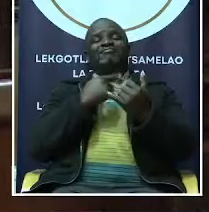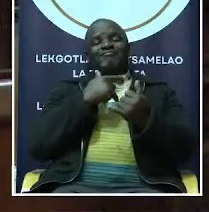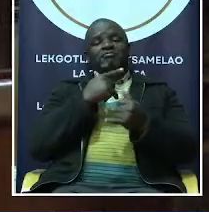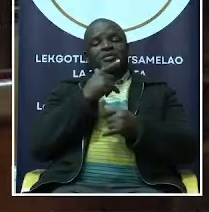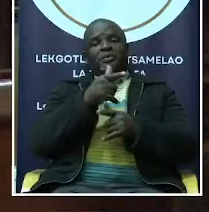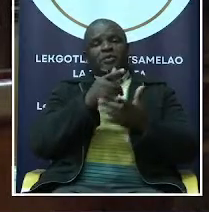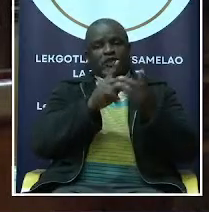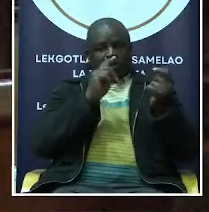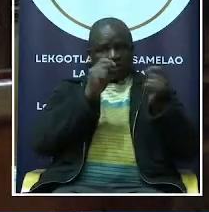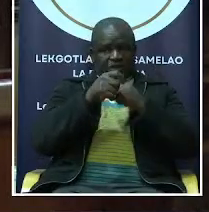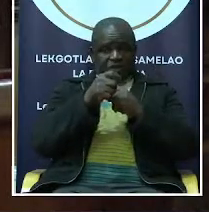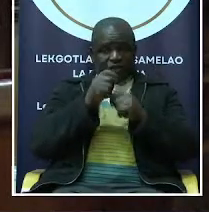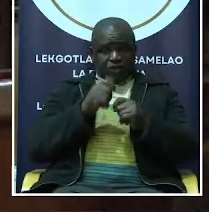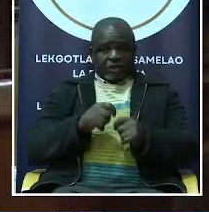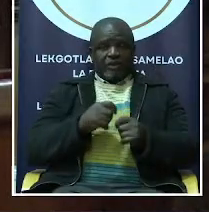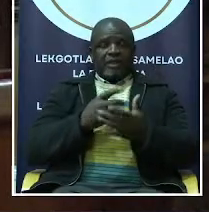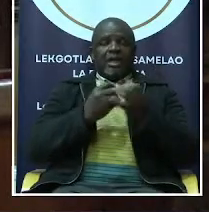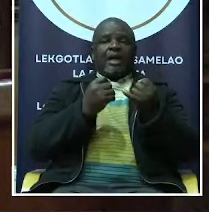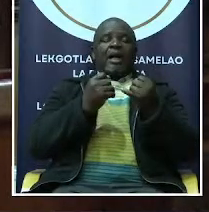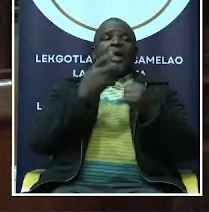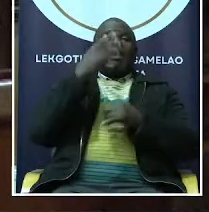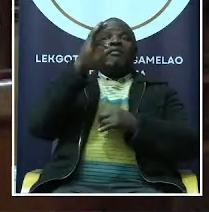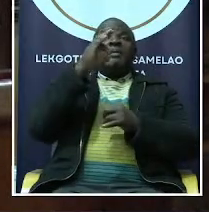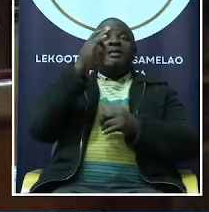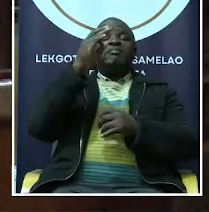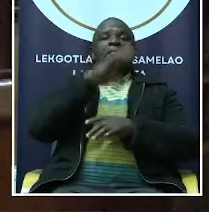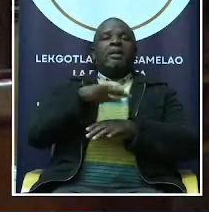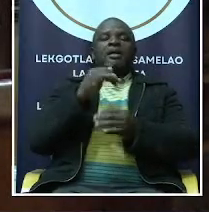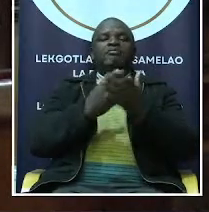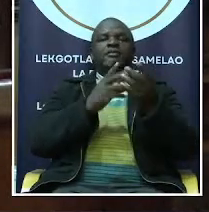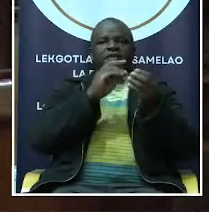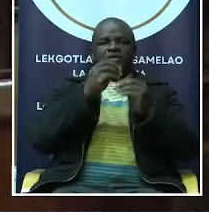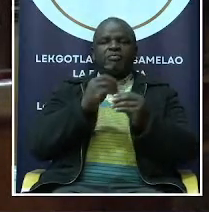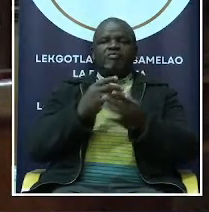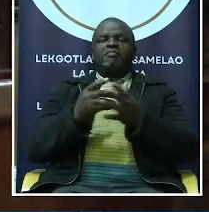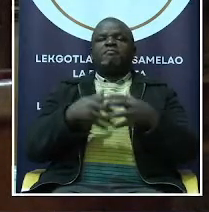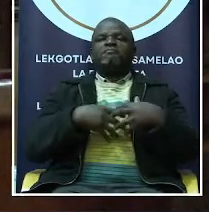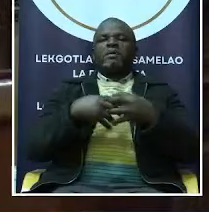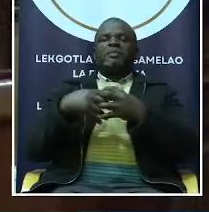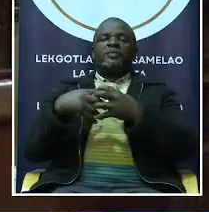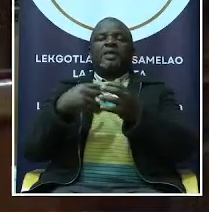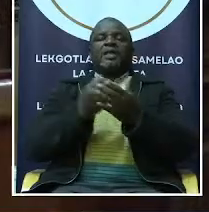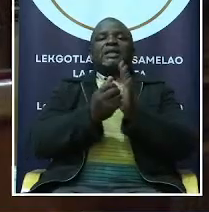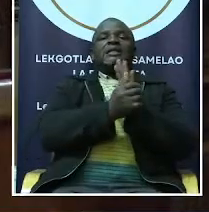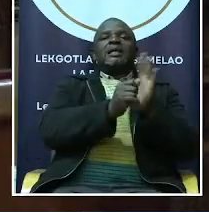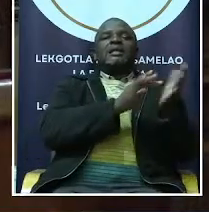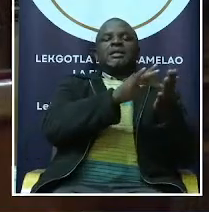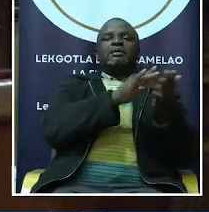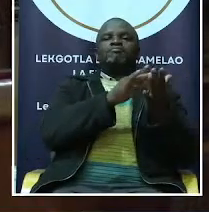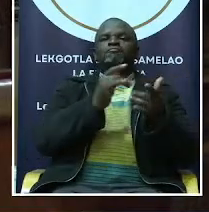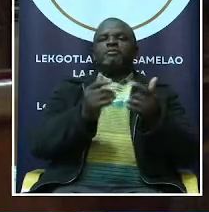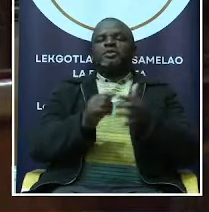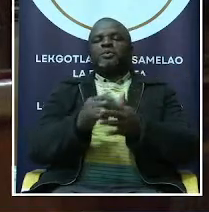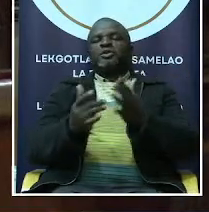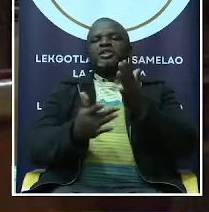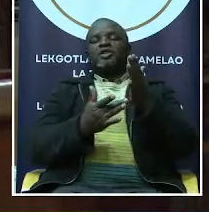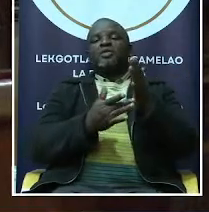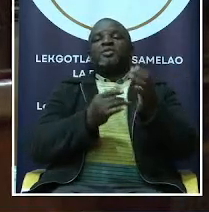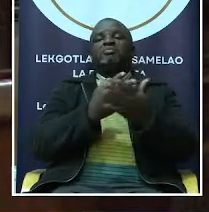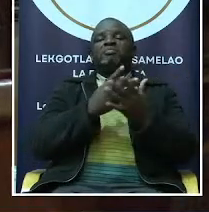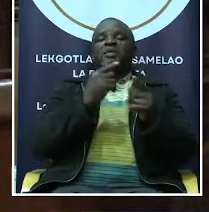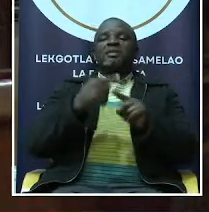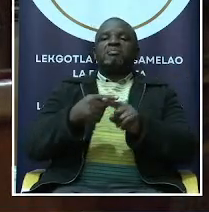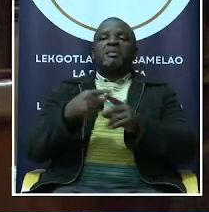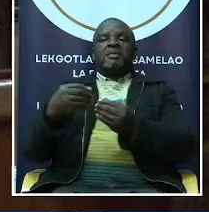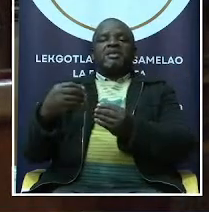and unused government buildings into youth empowerment centers for skills development, digital literacy, and entrepreneurship incubation.